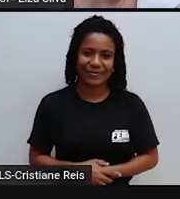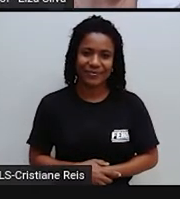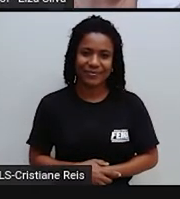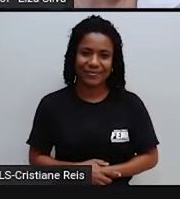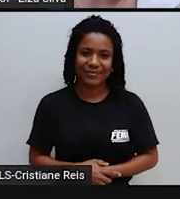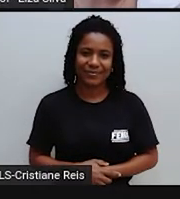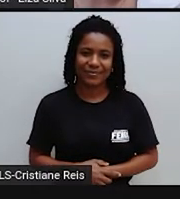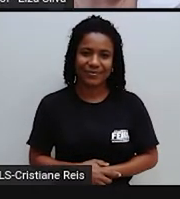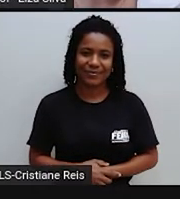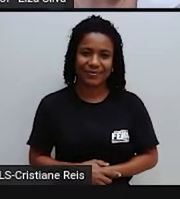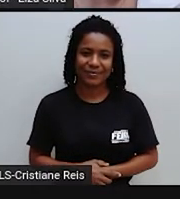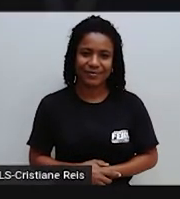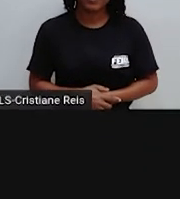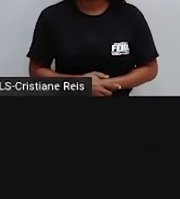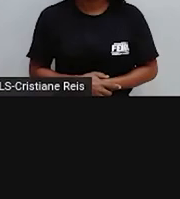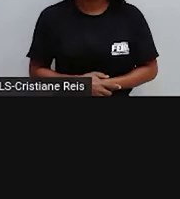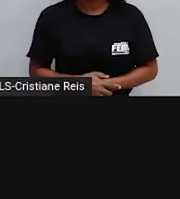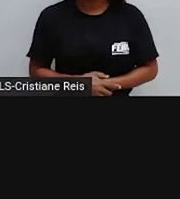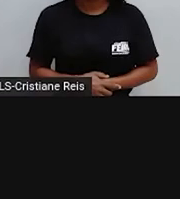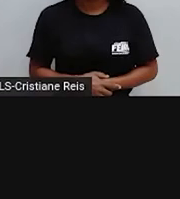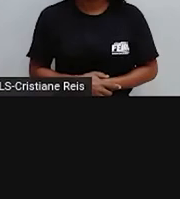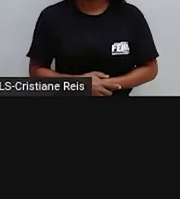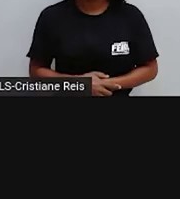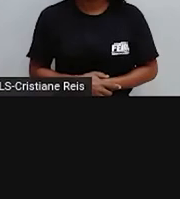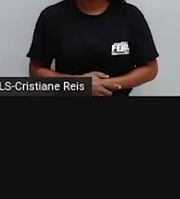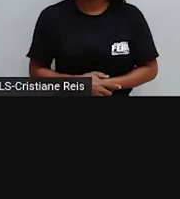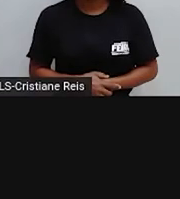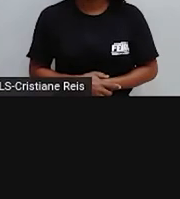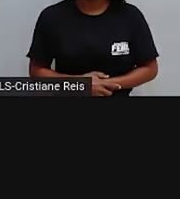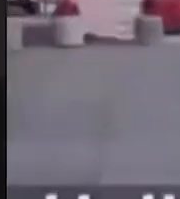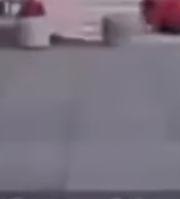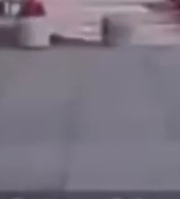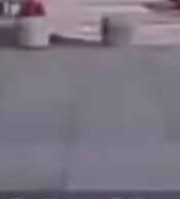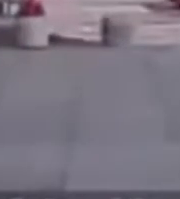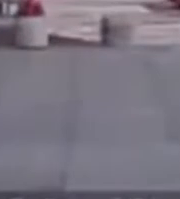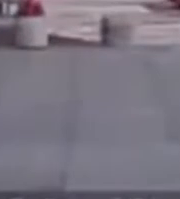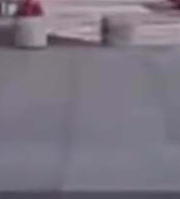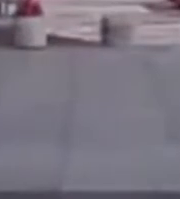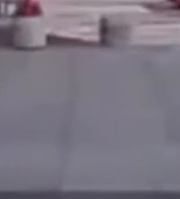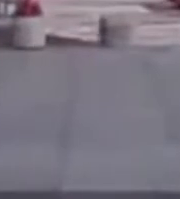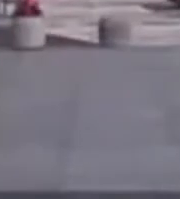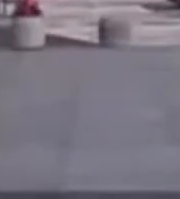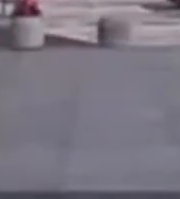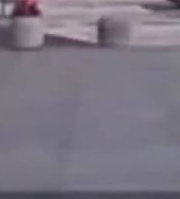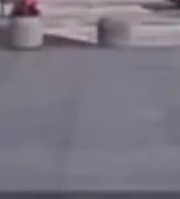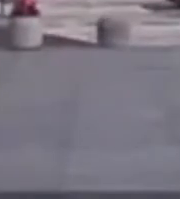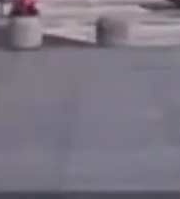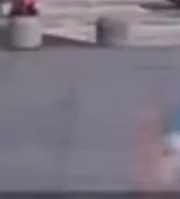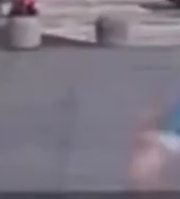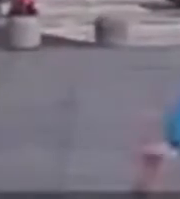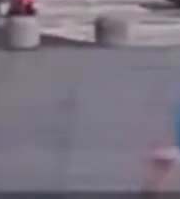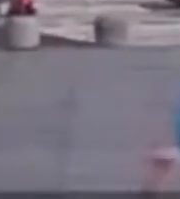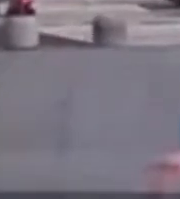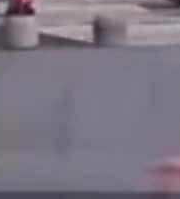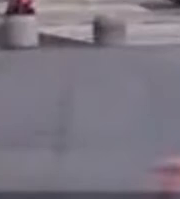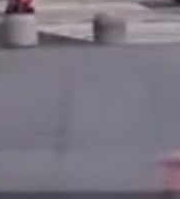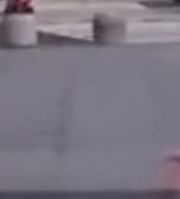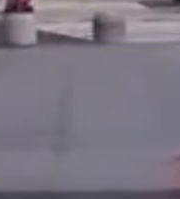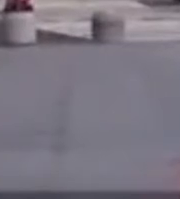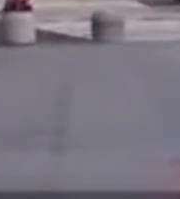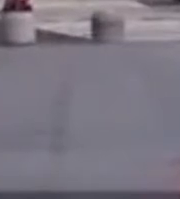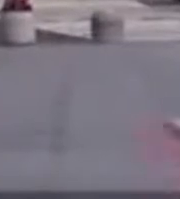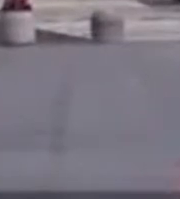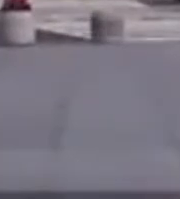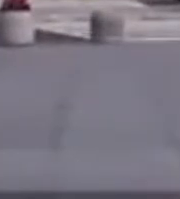Hello, everyone. Today I start my new job. Awesome! I meet my new boss, and my